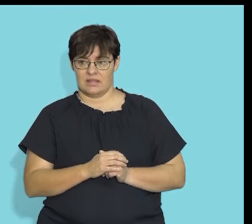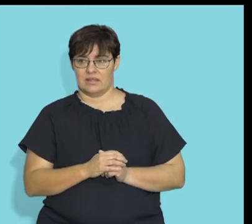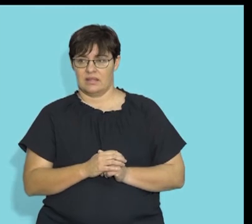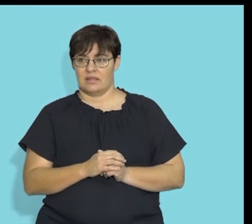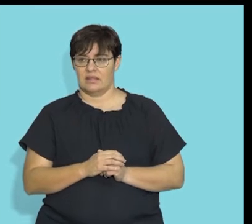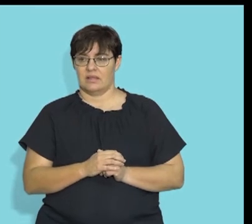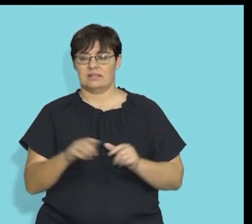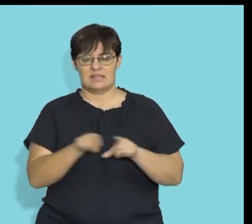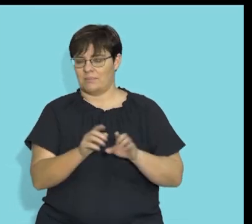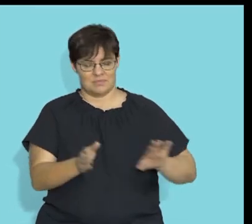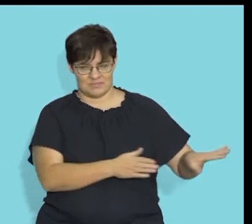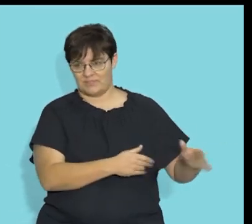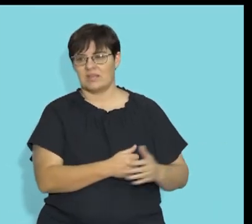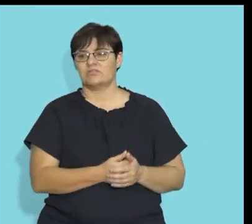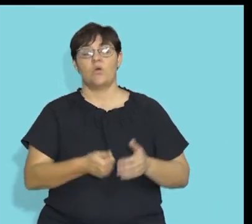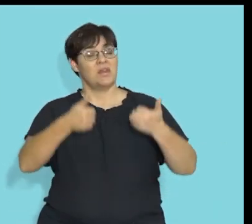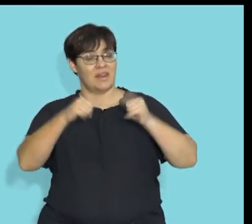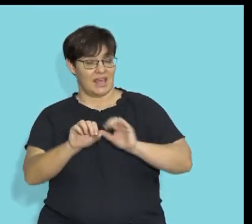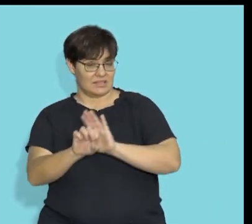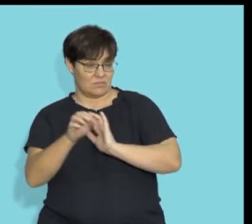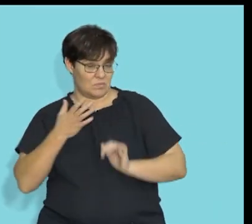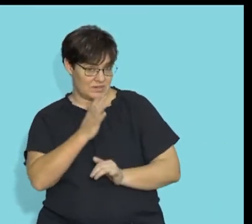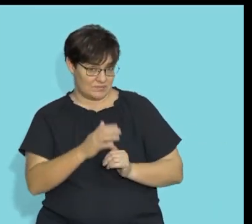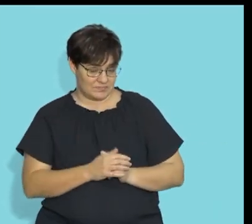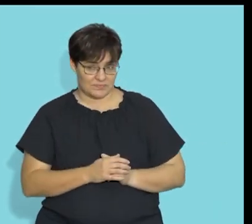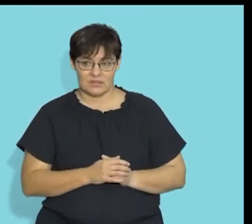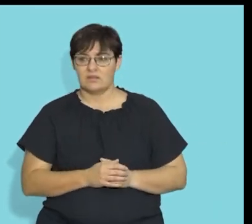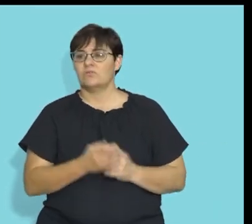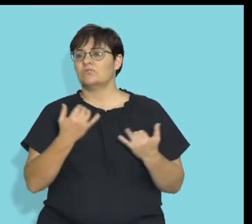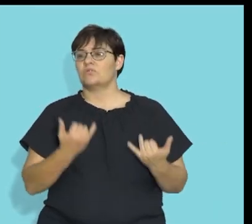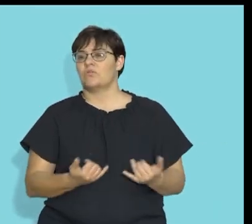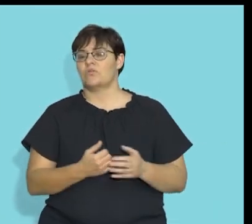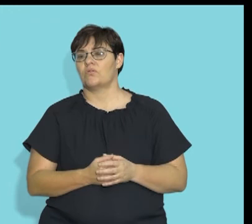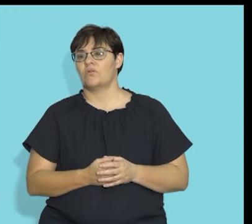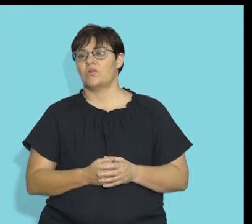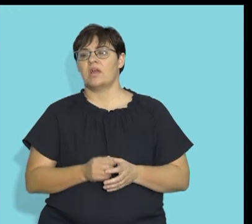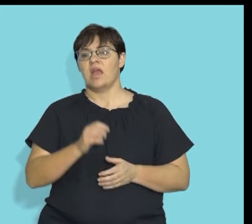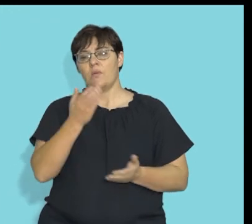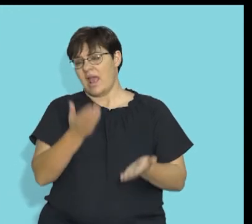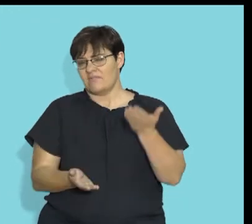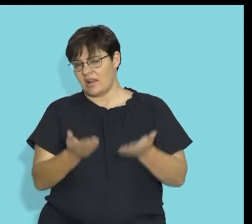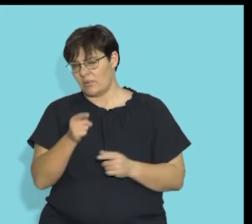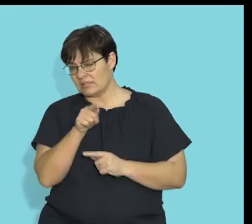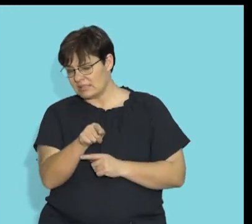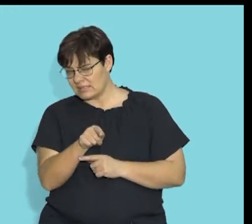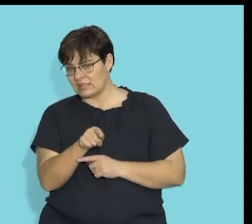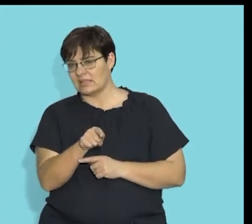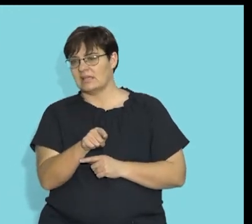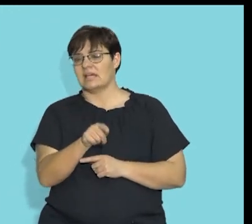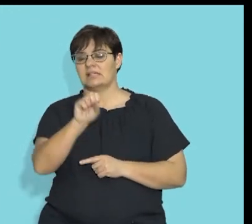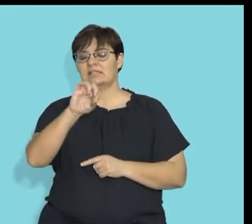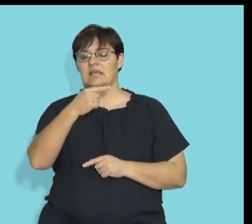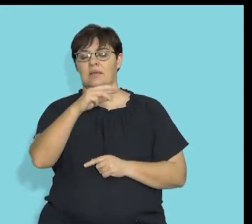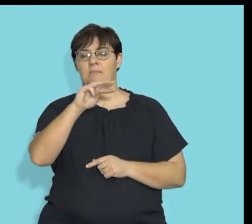determined, this is the same slide, moving on to the next example. We're now going to evaluate the